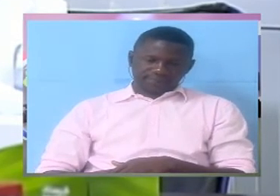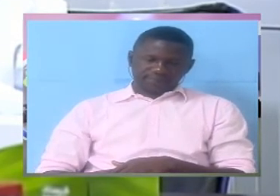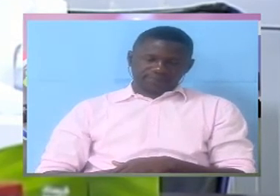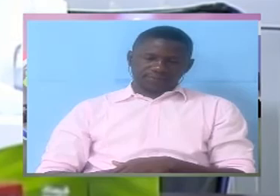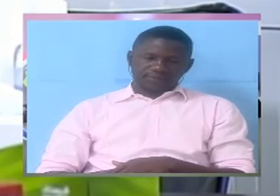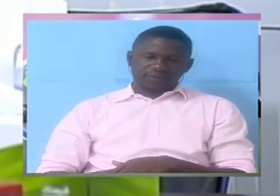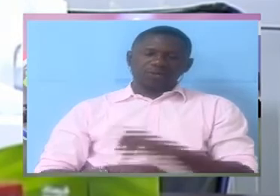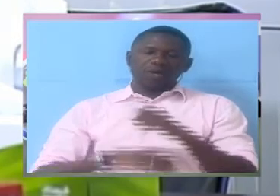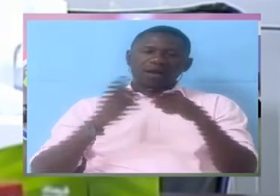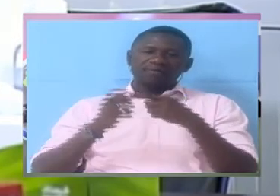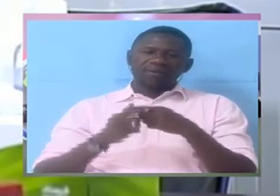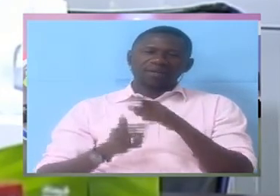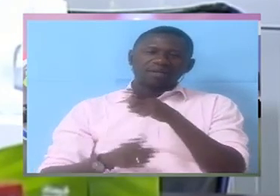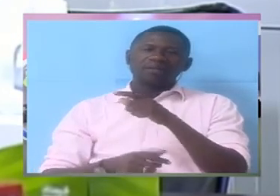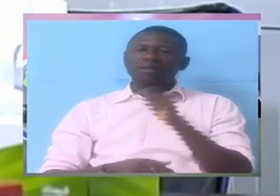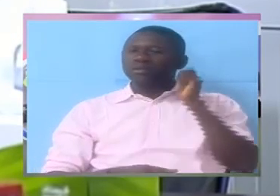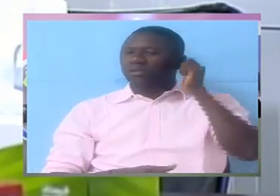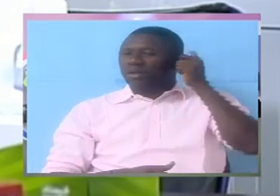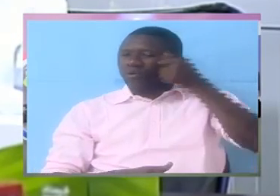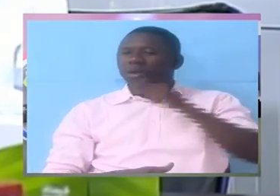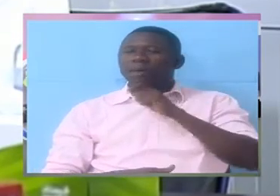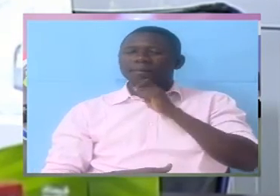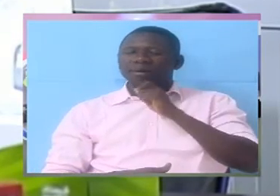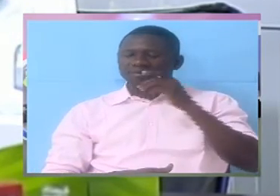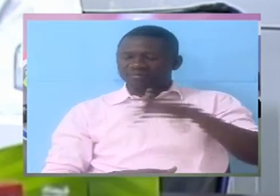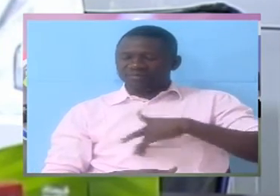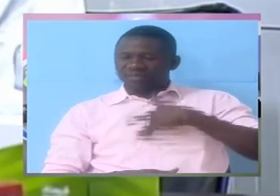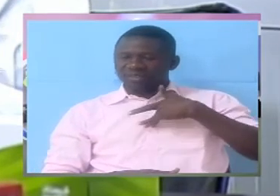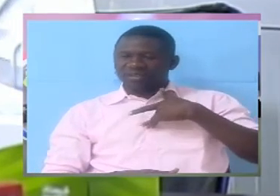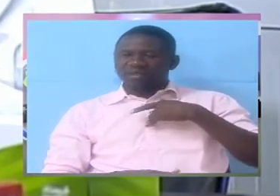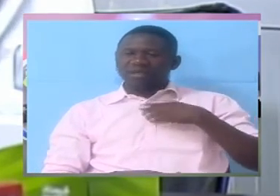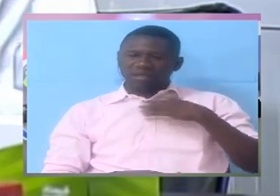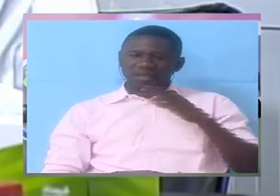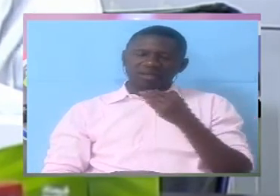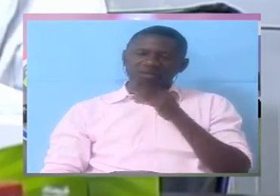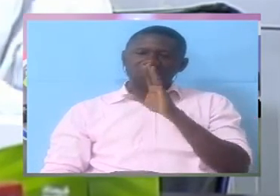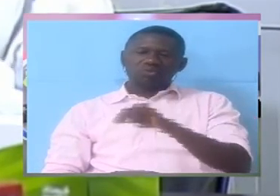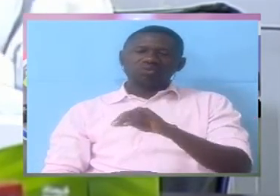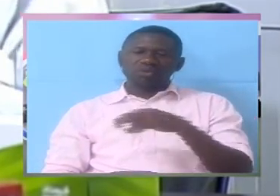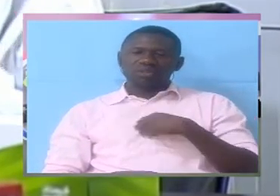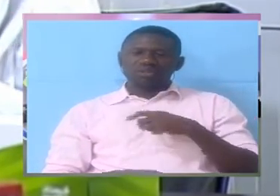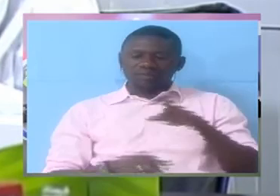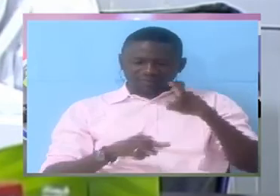So Sumbundu feels that he can do this welding